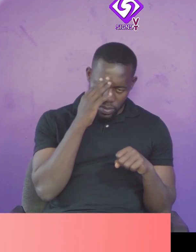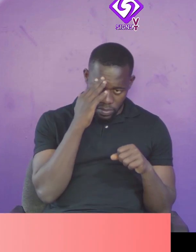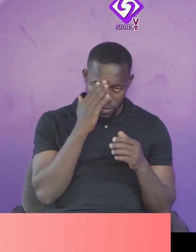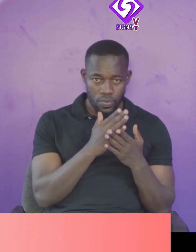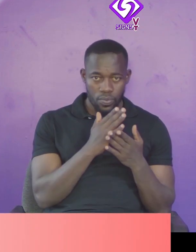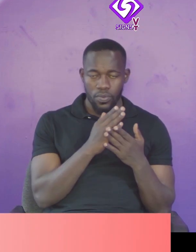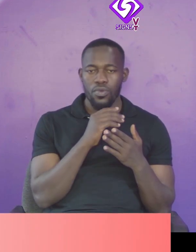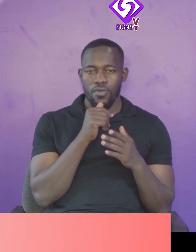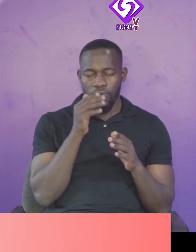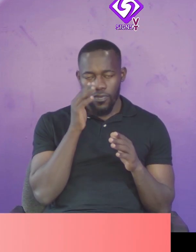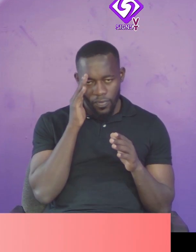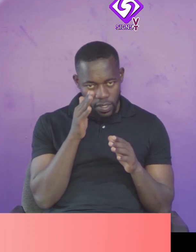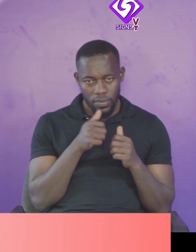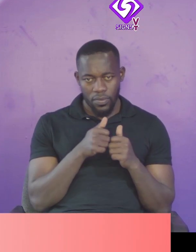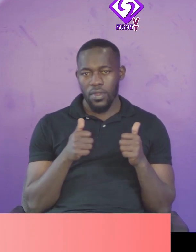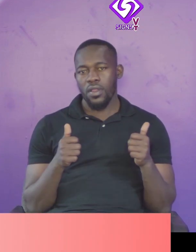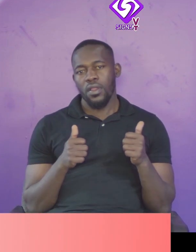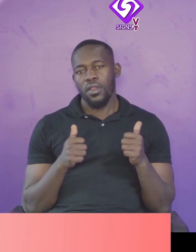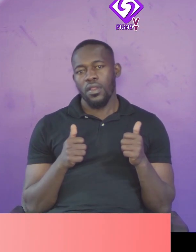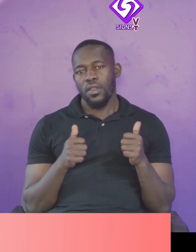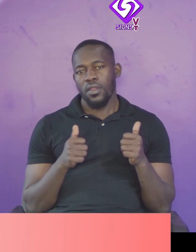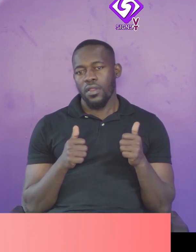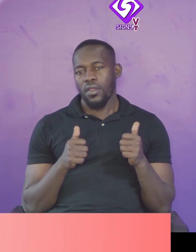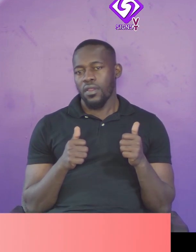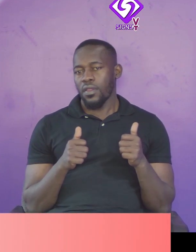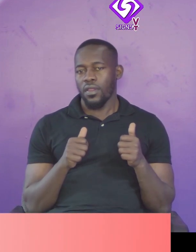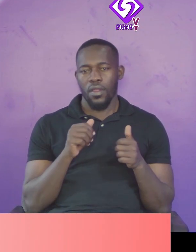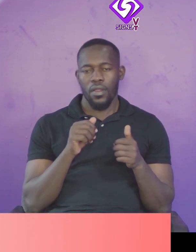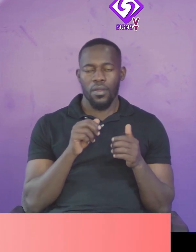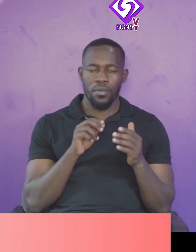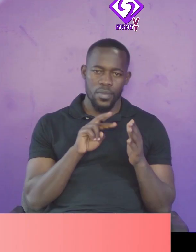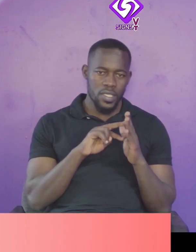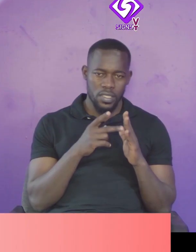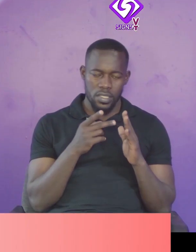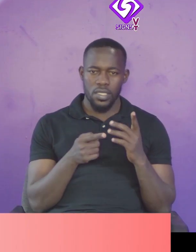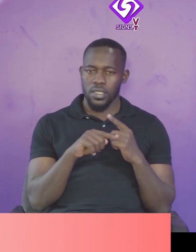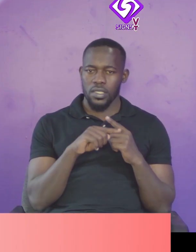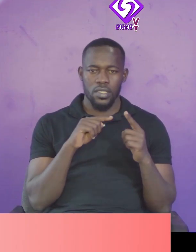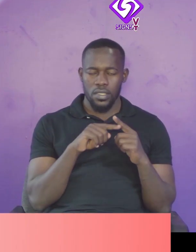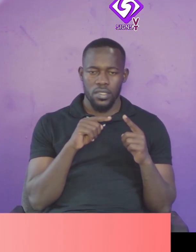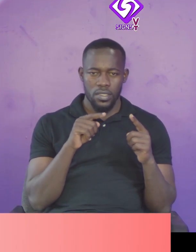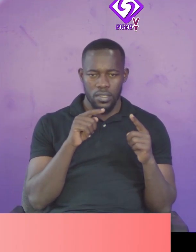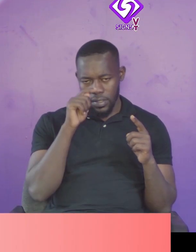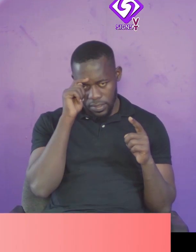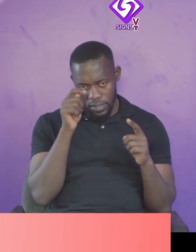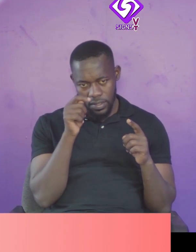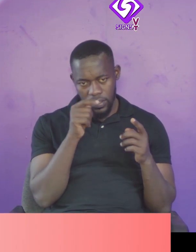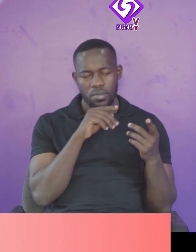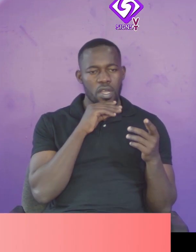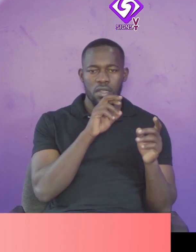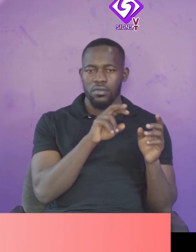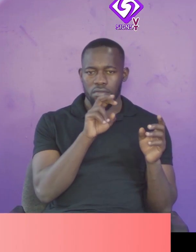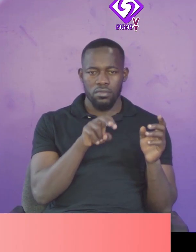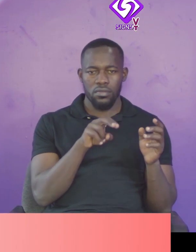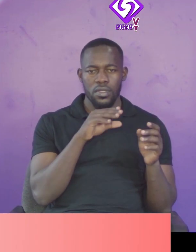of his senses. You know, that is killing talent. So let Maino leave Manchester United. Of course,